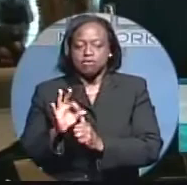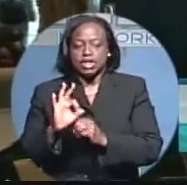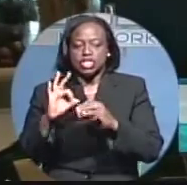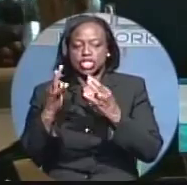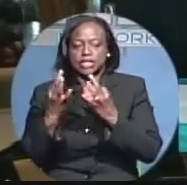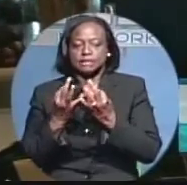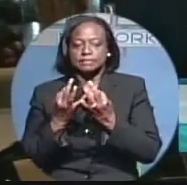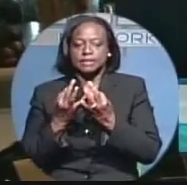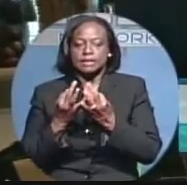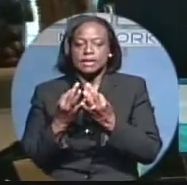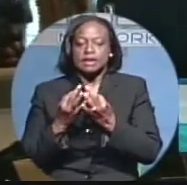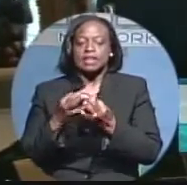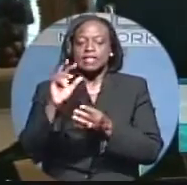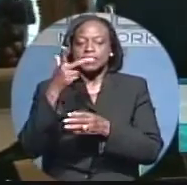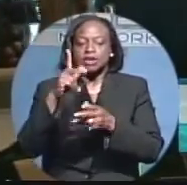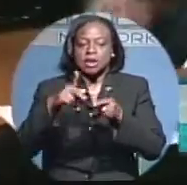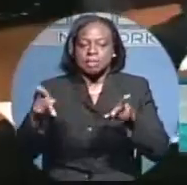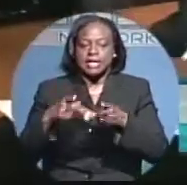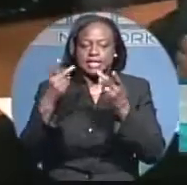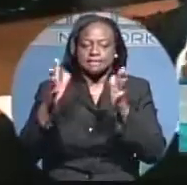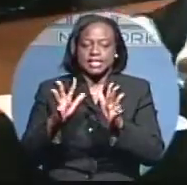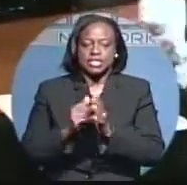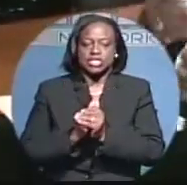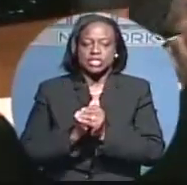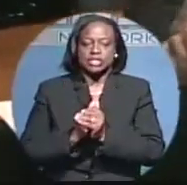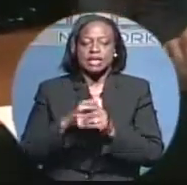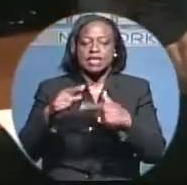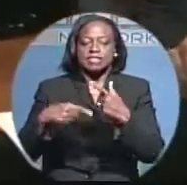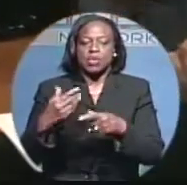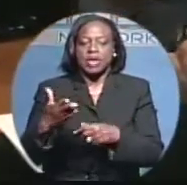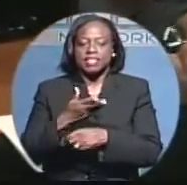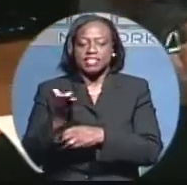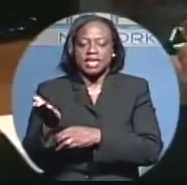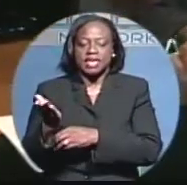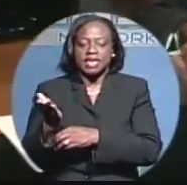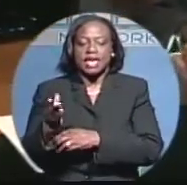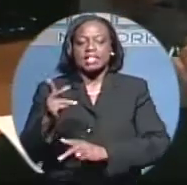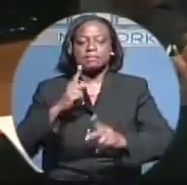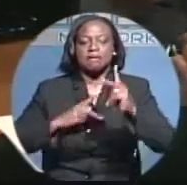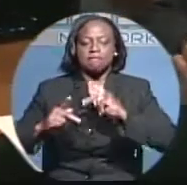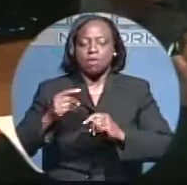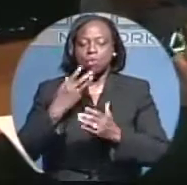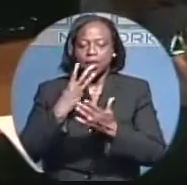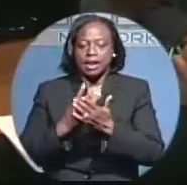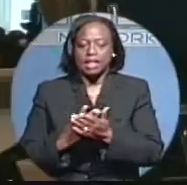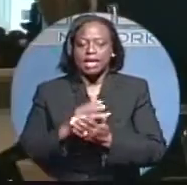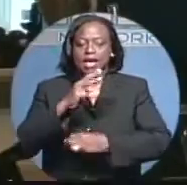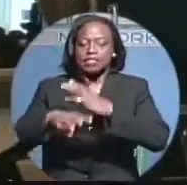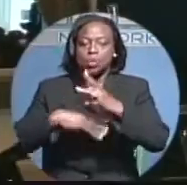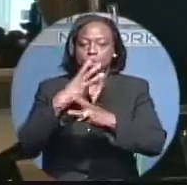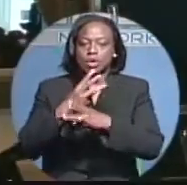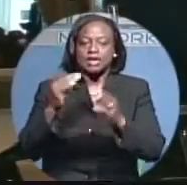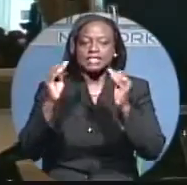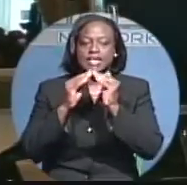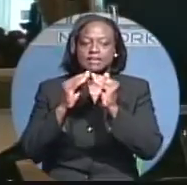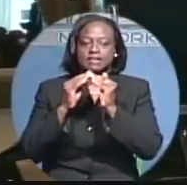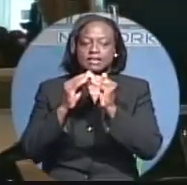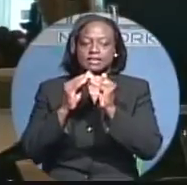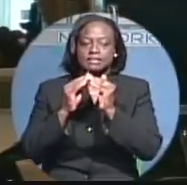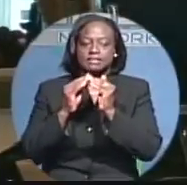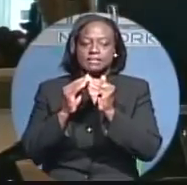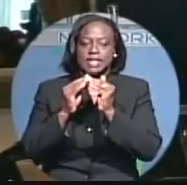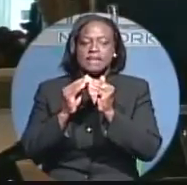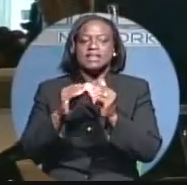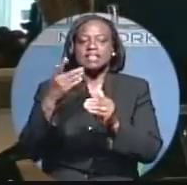third place finish in Santa Clara, California. They went there and performed well at the world level. Even the people there and